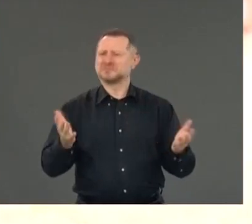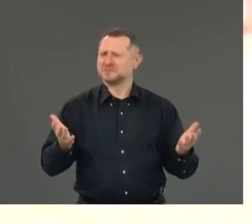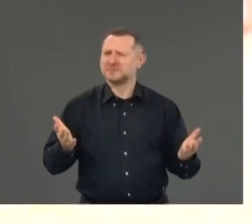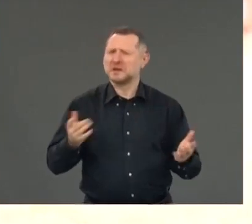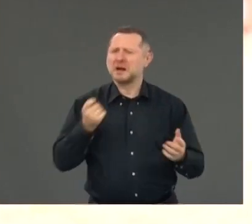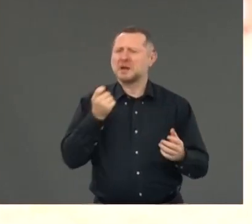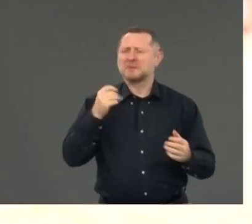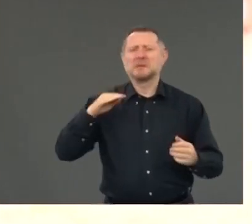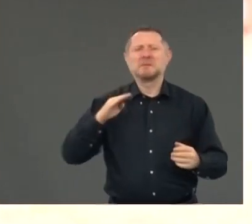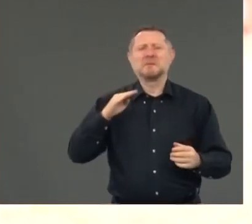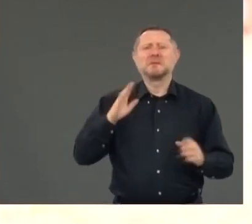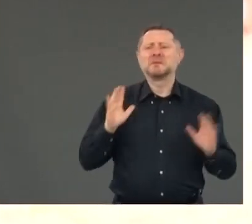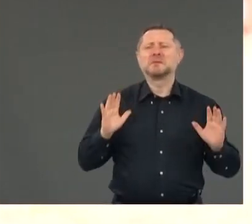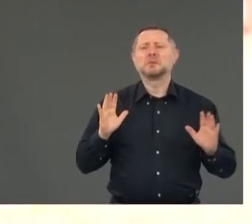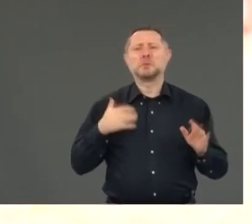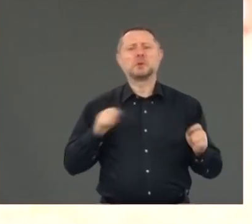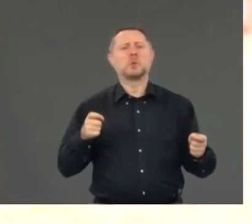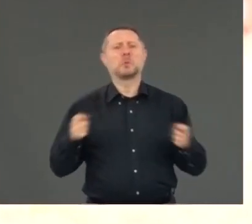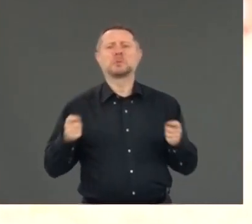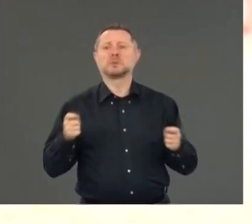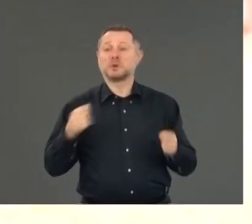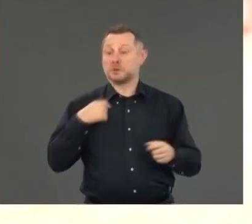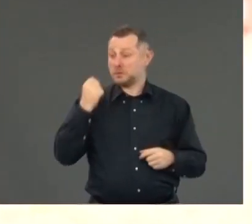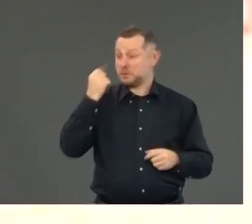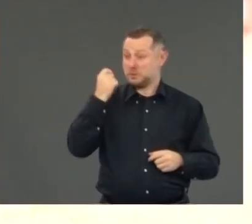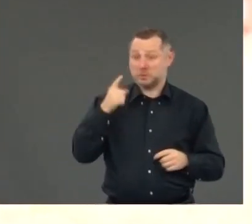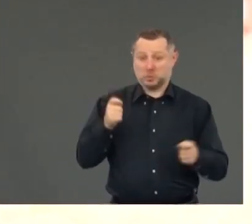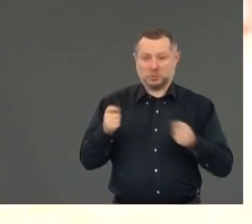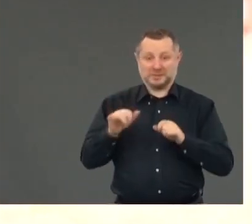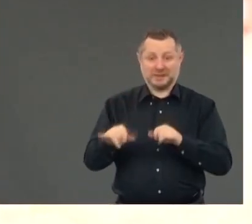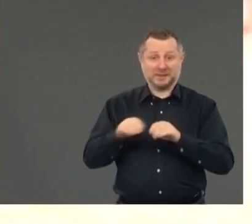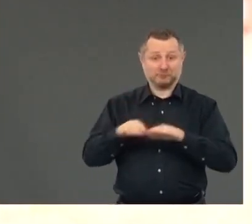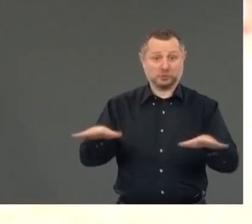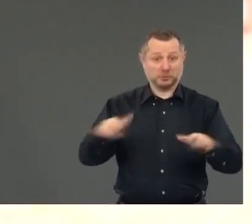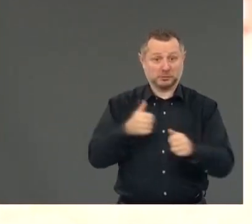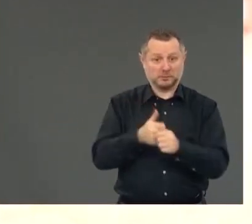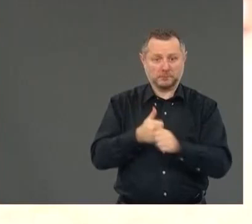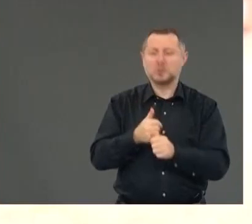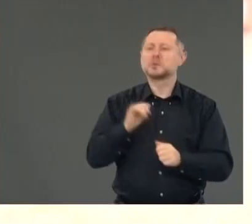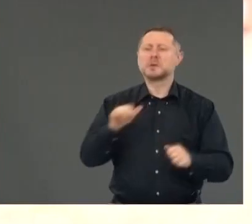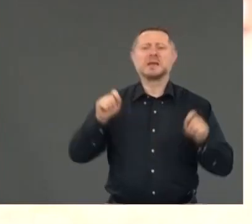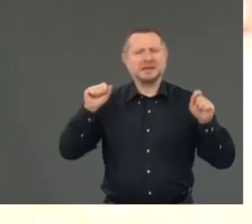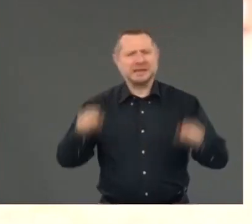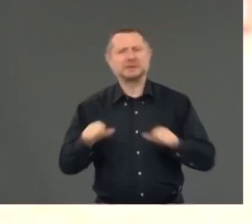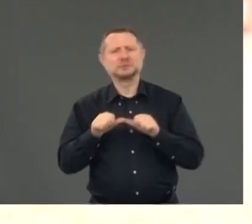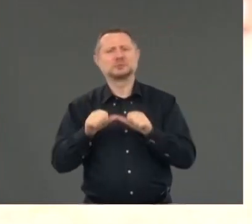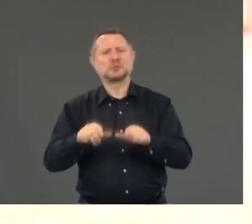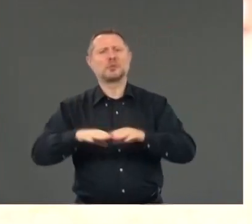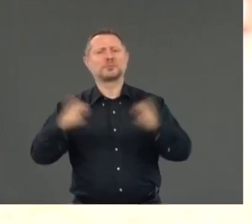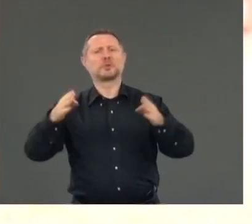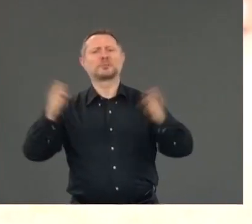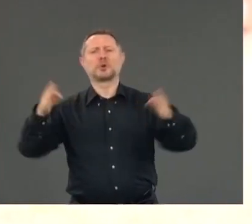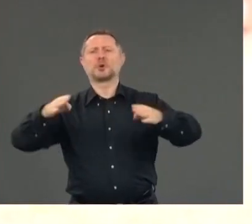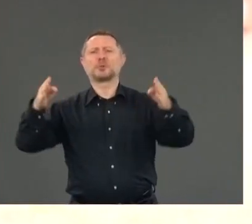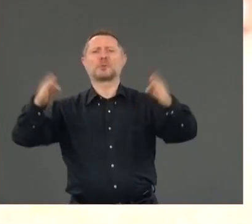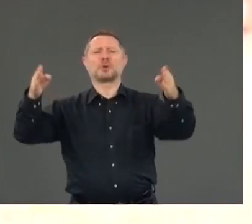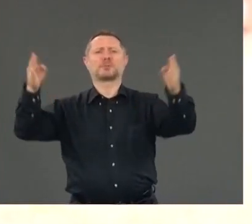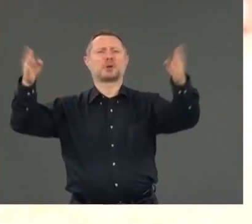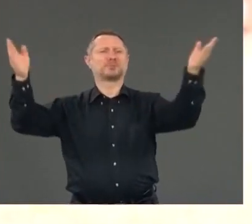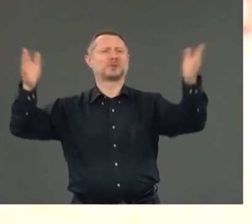bit. As long as you're controlling that virus infection rate, then keep continuing